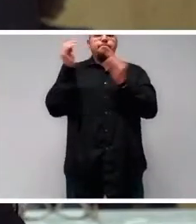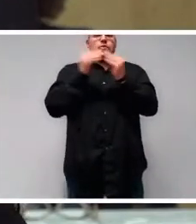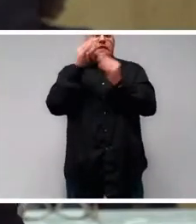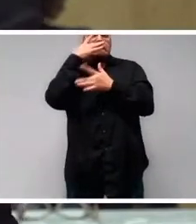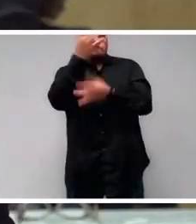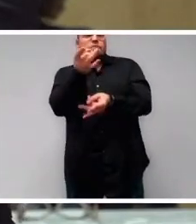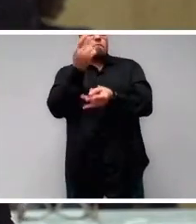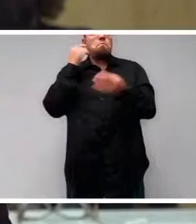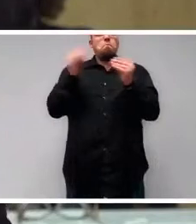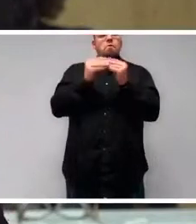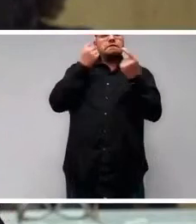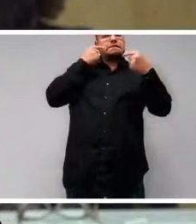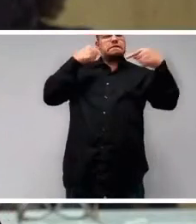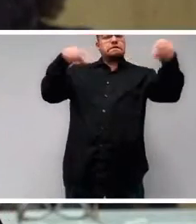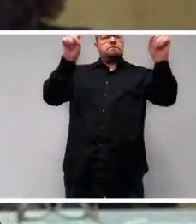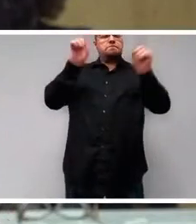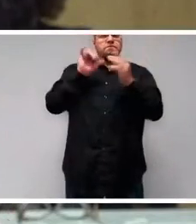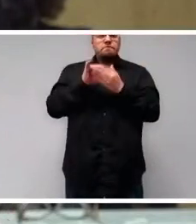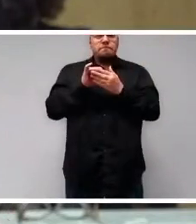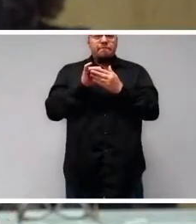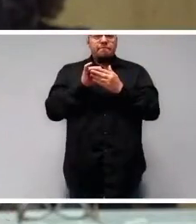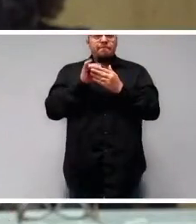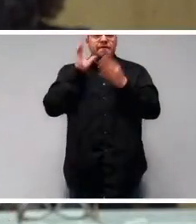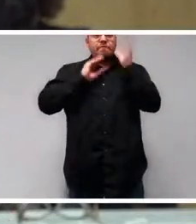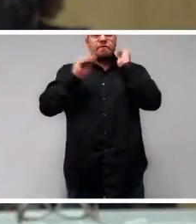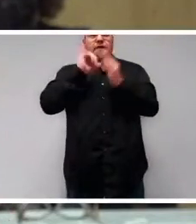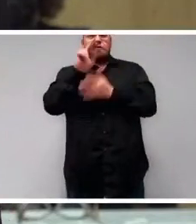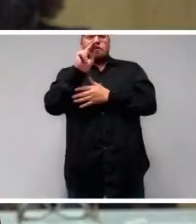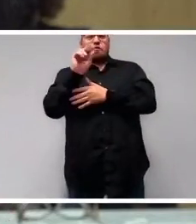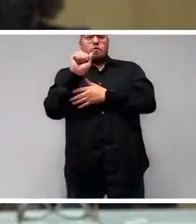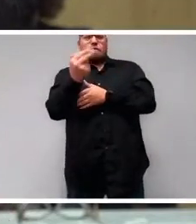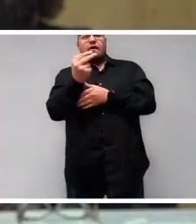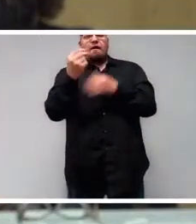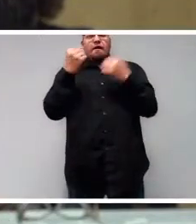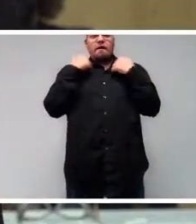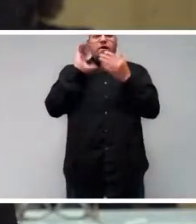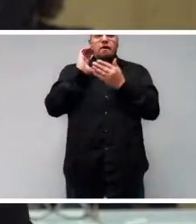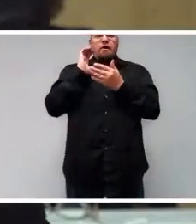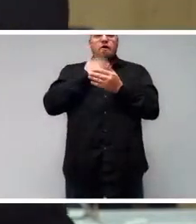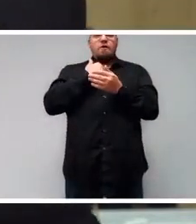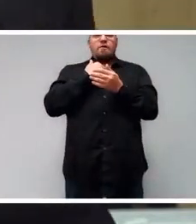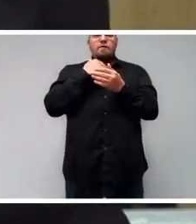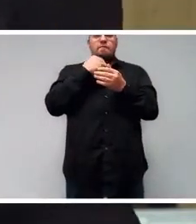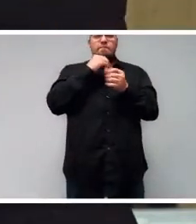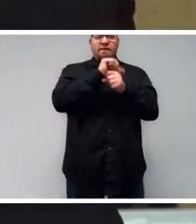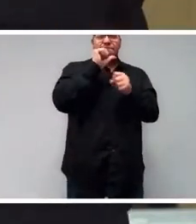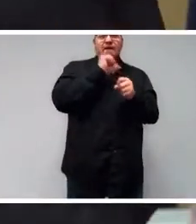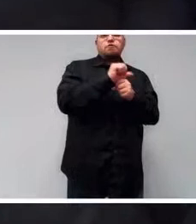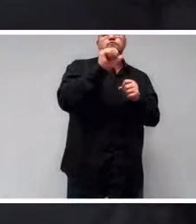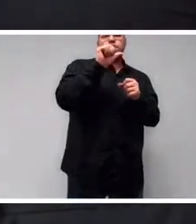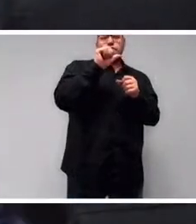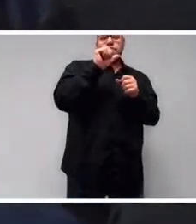successful. And that was the experience that Noah had in our manufacturing program. So I'd like for him to share with you.